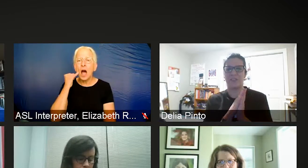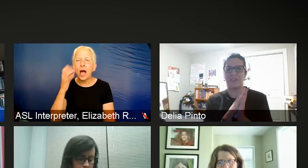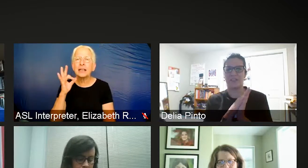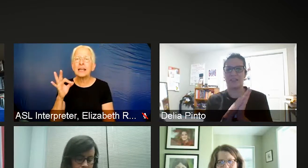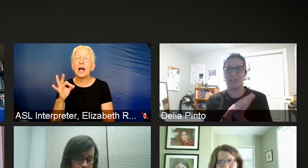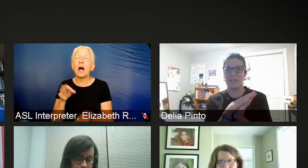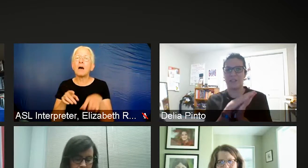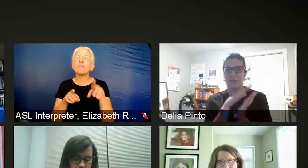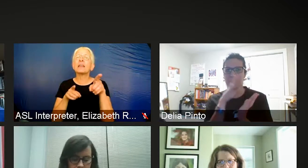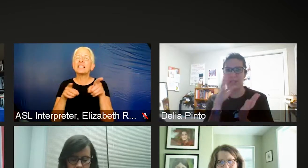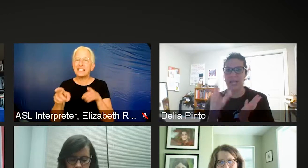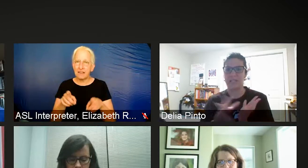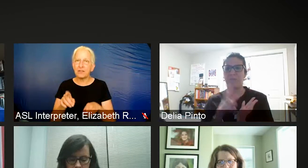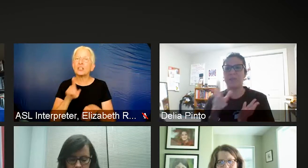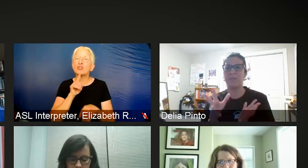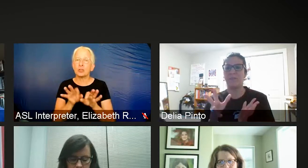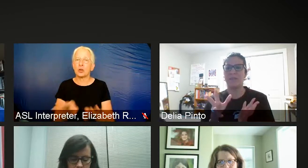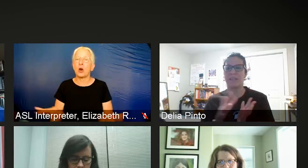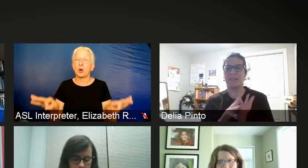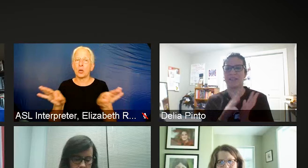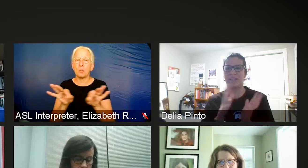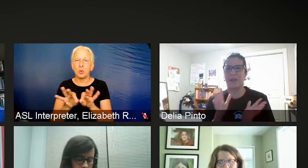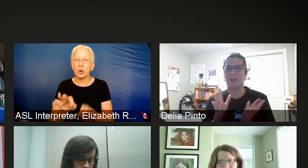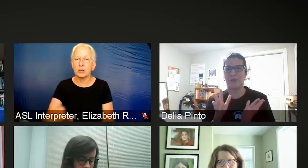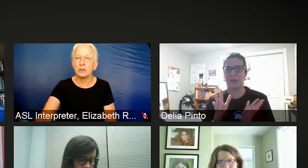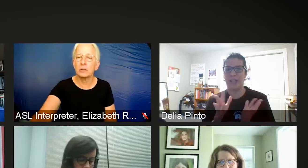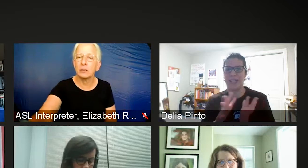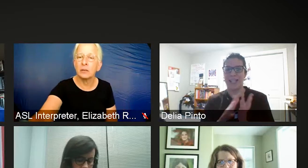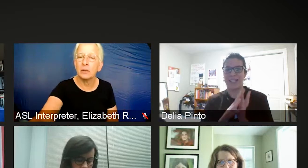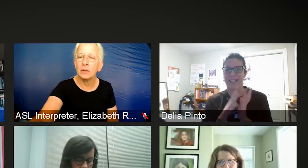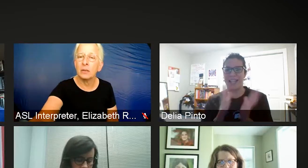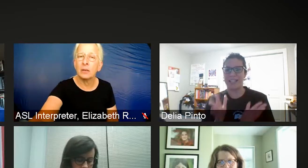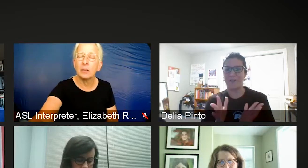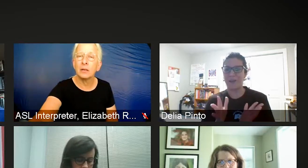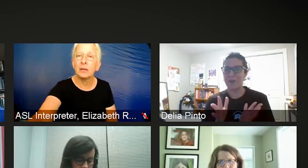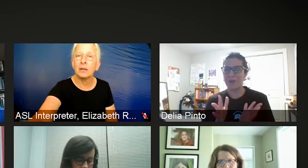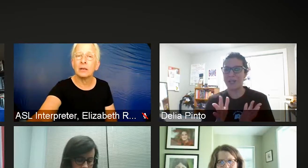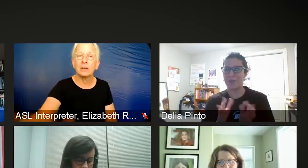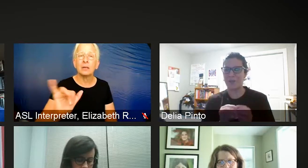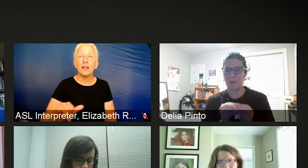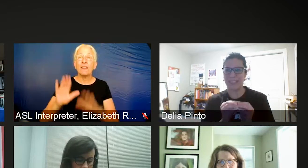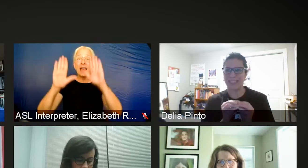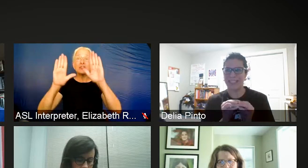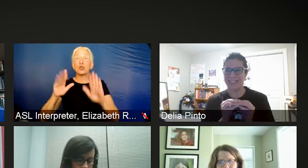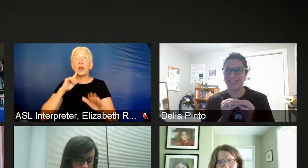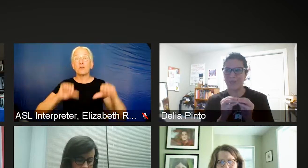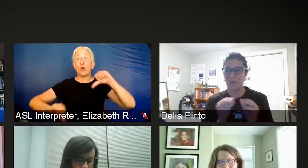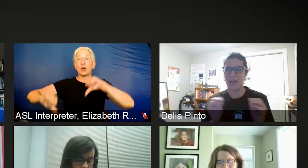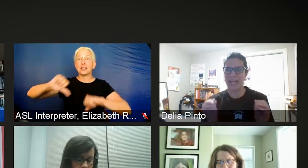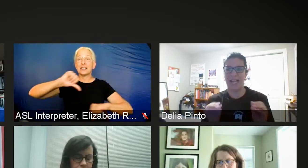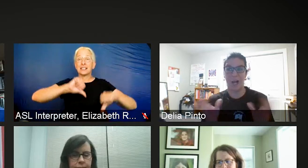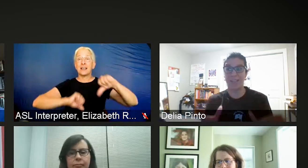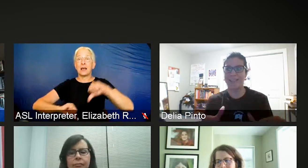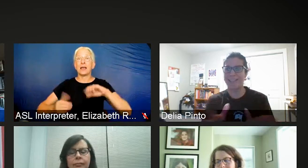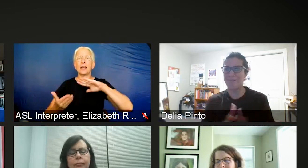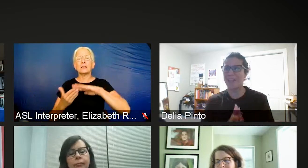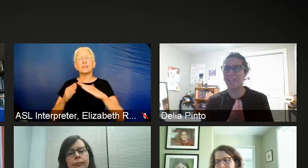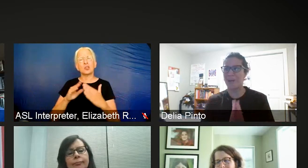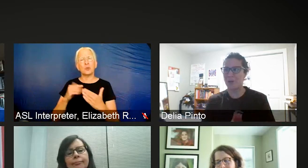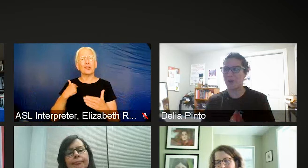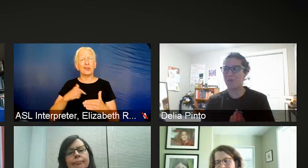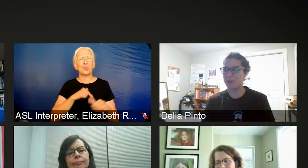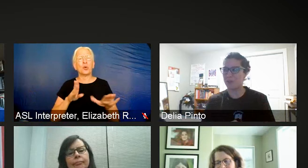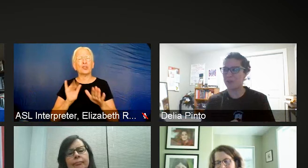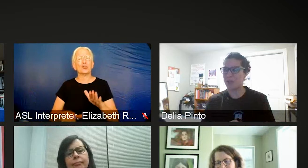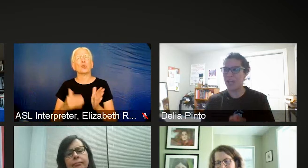definitions giving you guiding principles, and this is great for the scientific community because we do that a lot